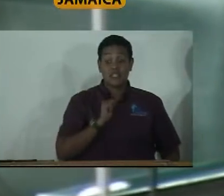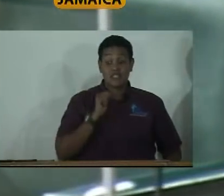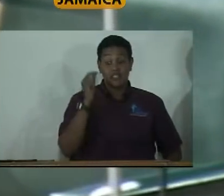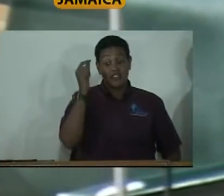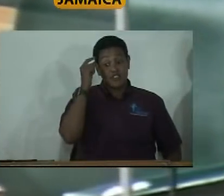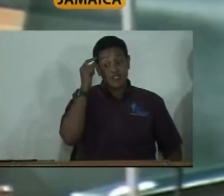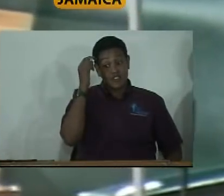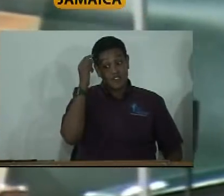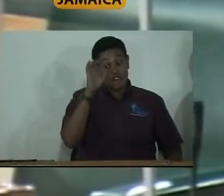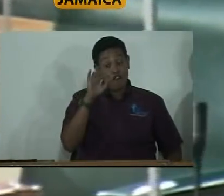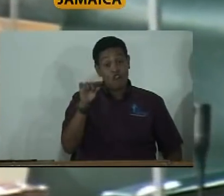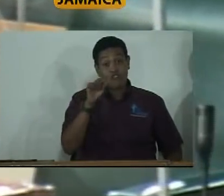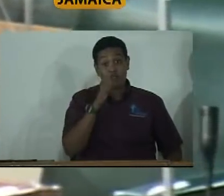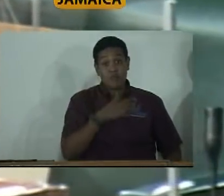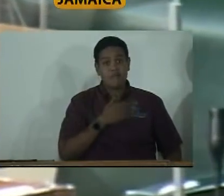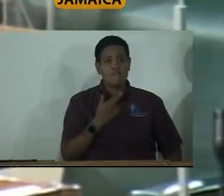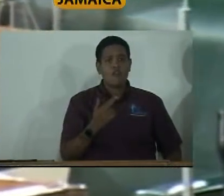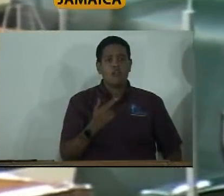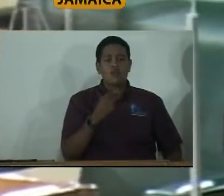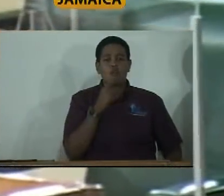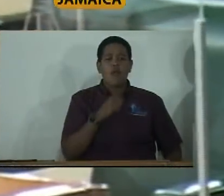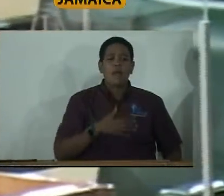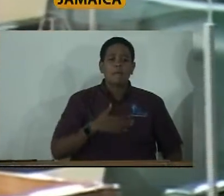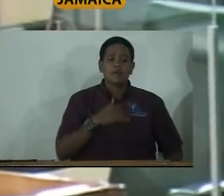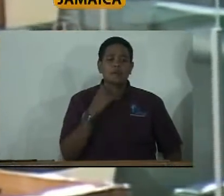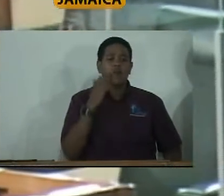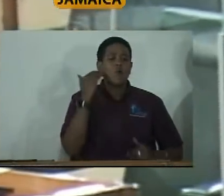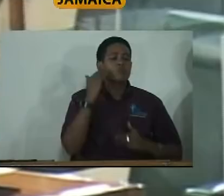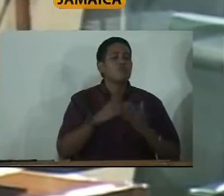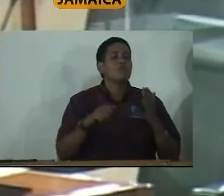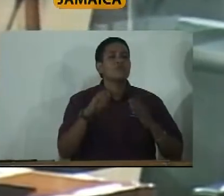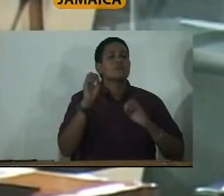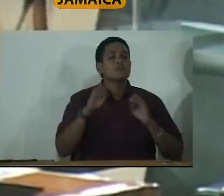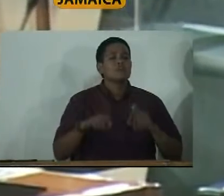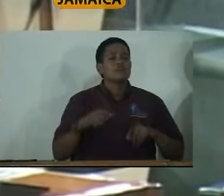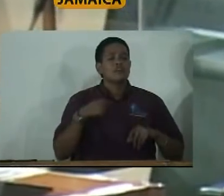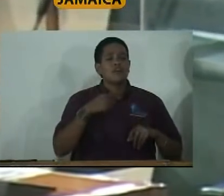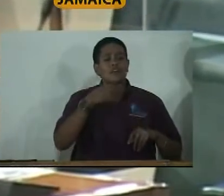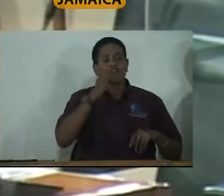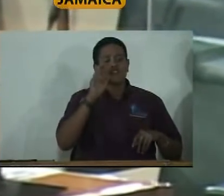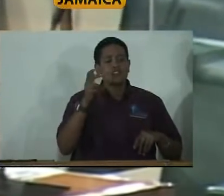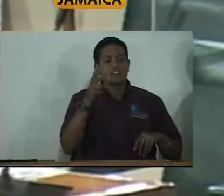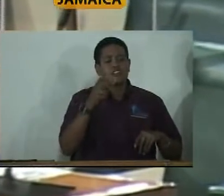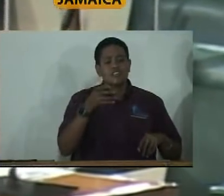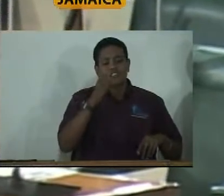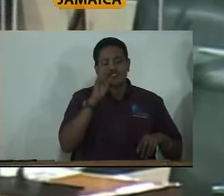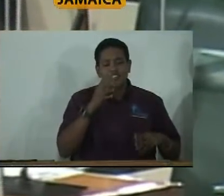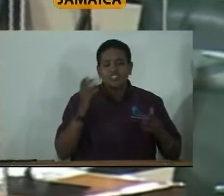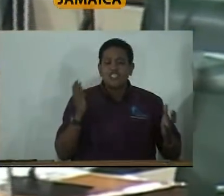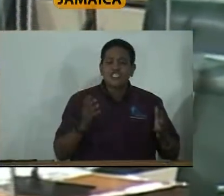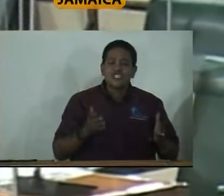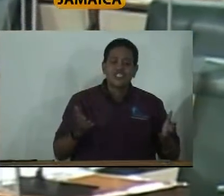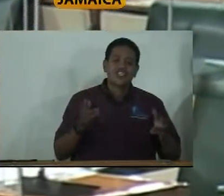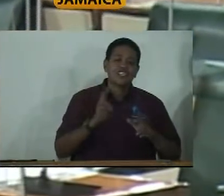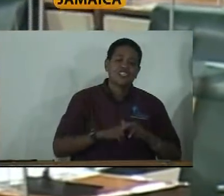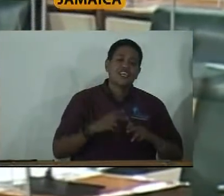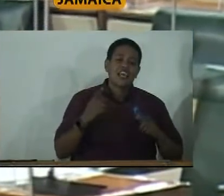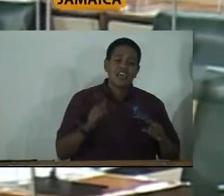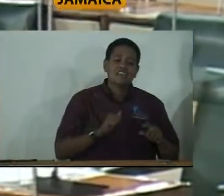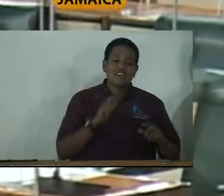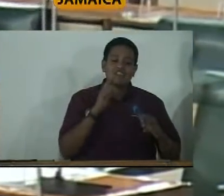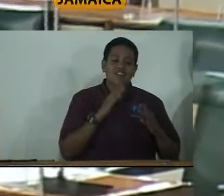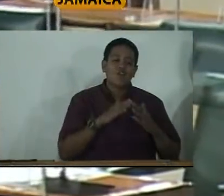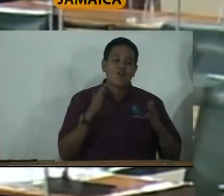the experience that I've gained to a drink. Yeah, a conference. Yes. And I'm very open